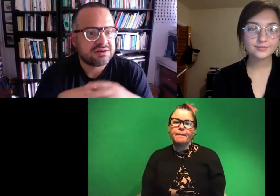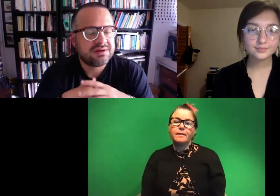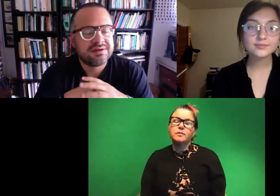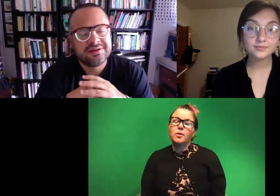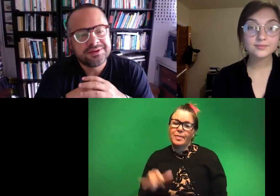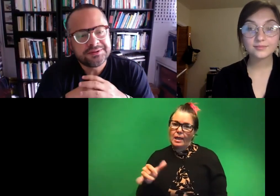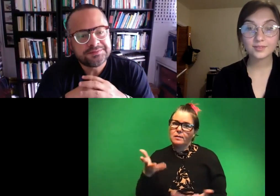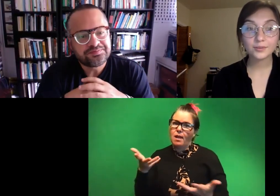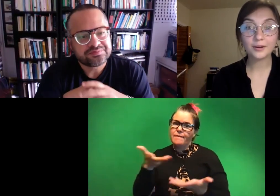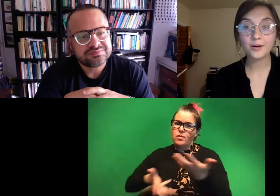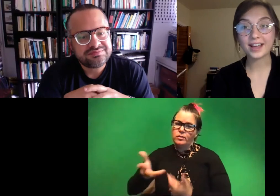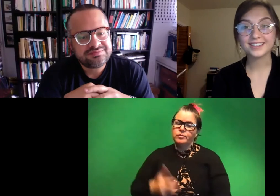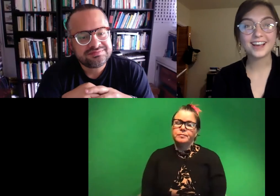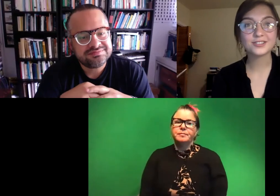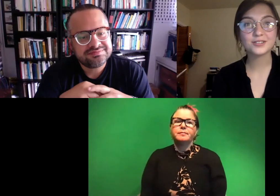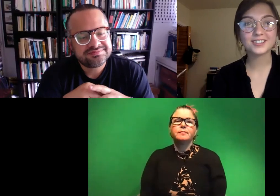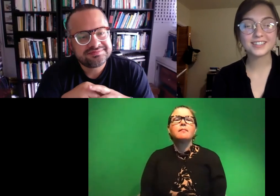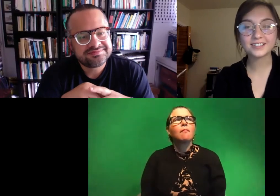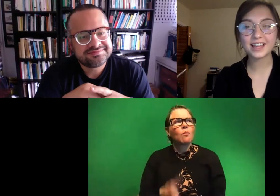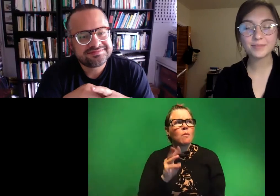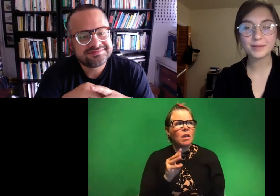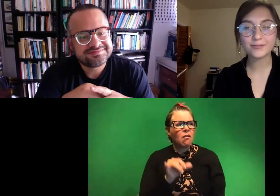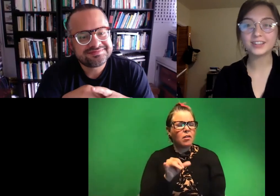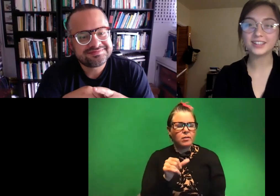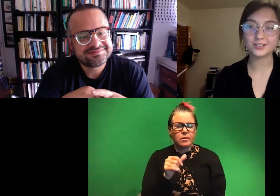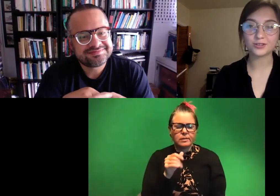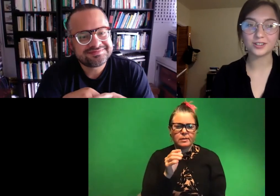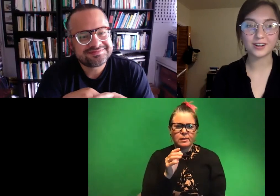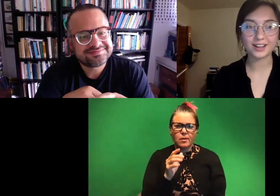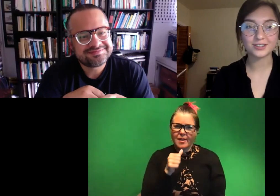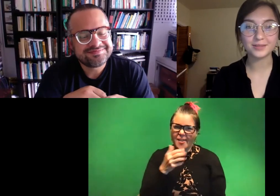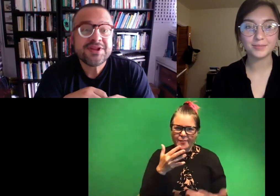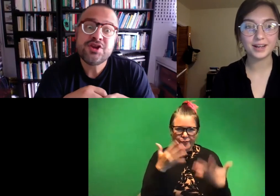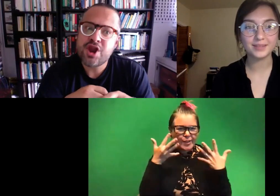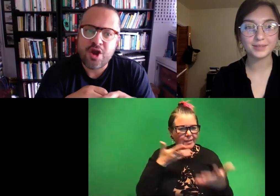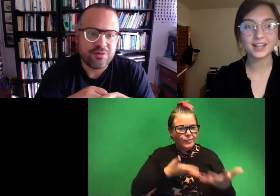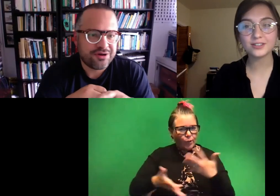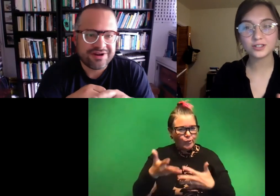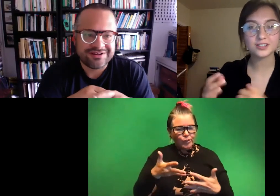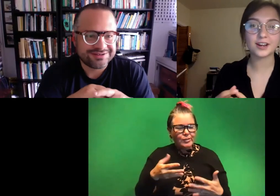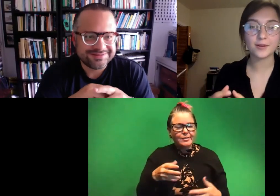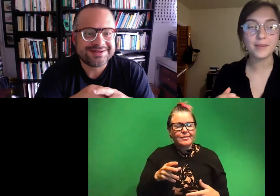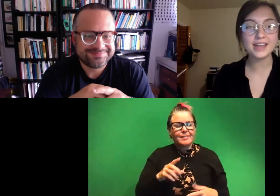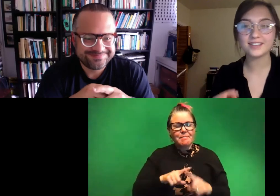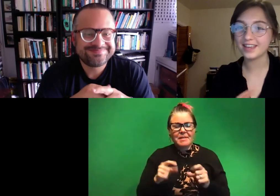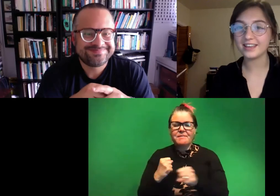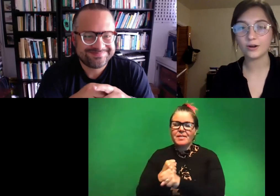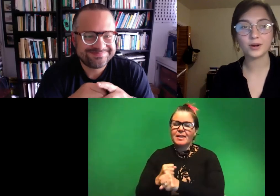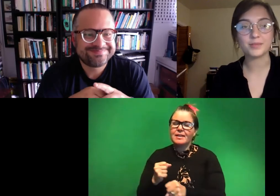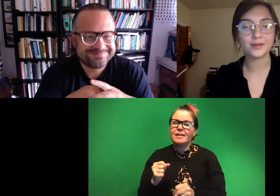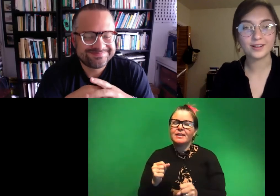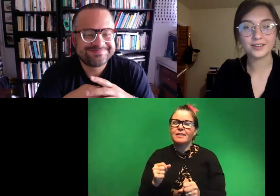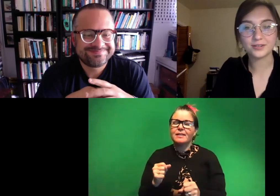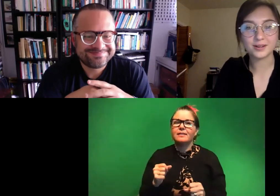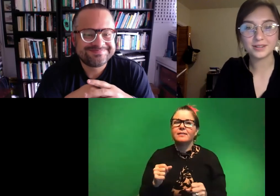interaction. Wow. Okay. Yeah. So it doesn't sound like maybe friendly social interaction, but besides just their mate, they don't